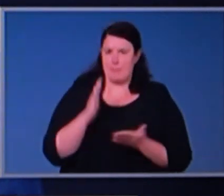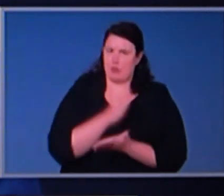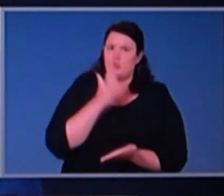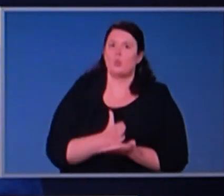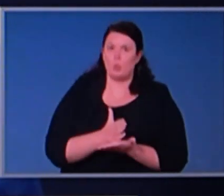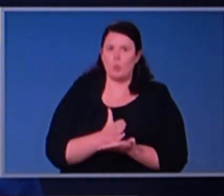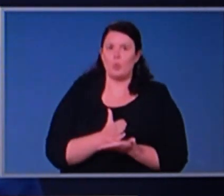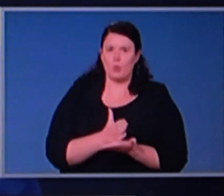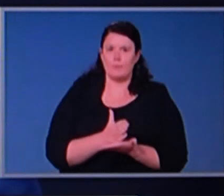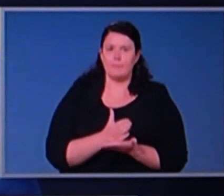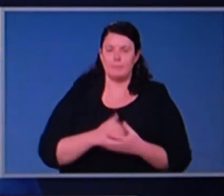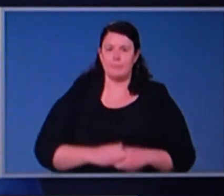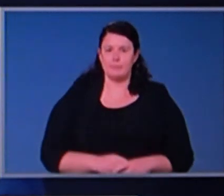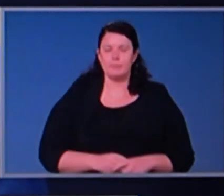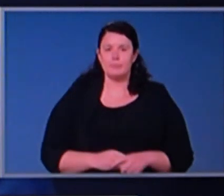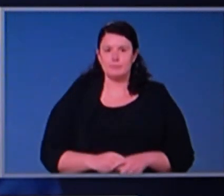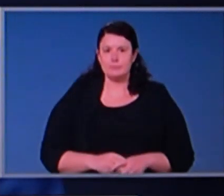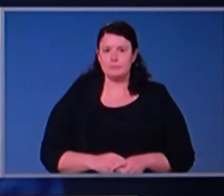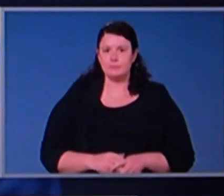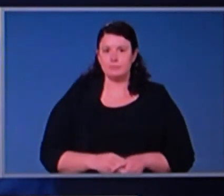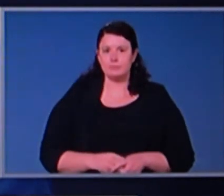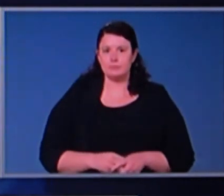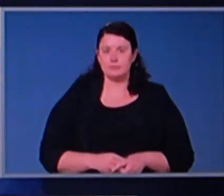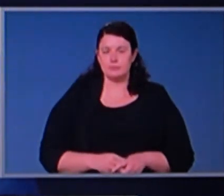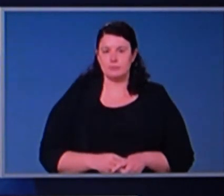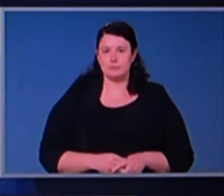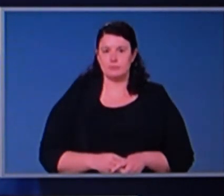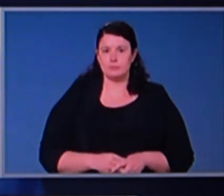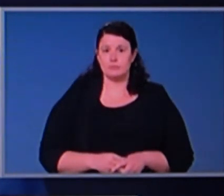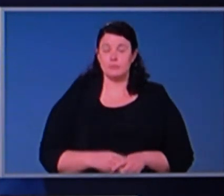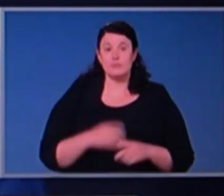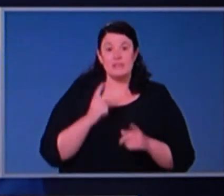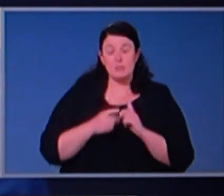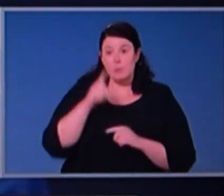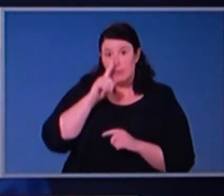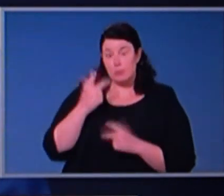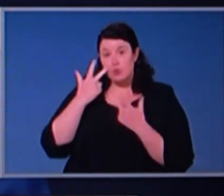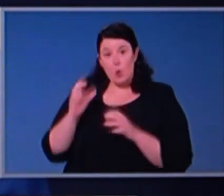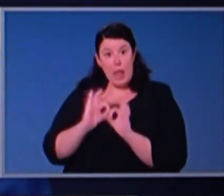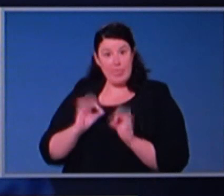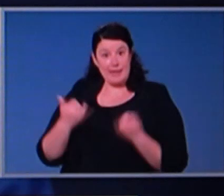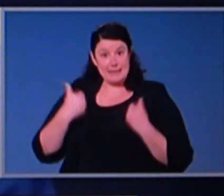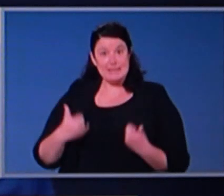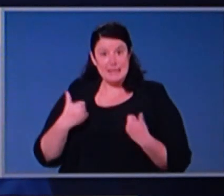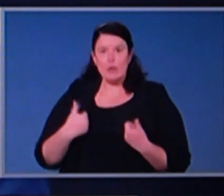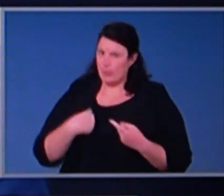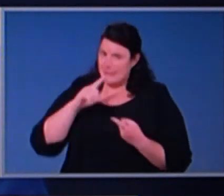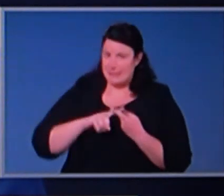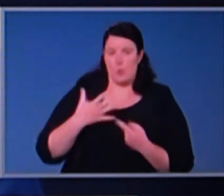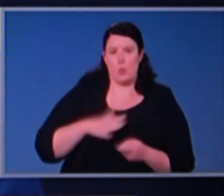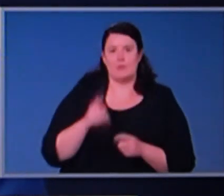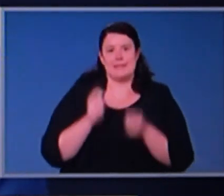range of active surveillance mechanisms to test even people without symptoms in a range of